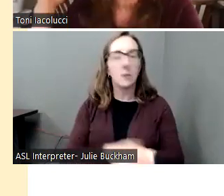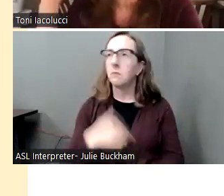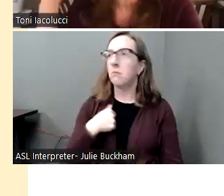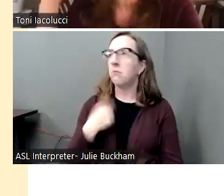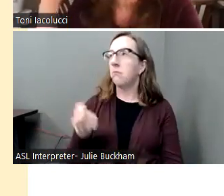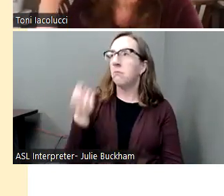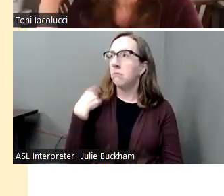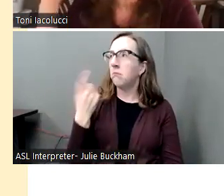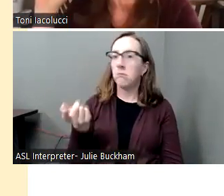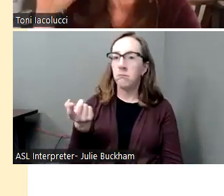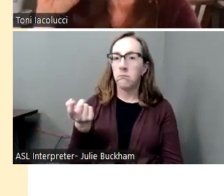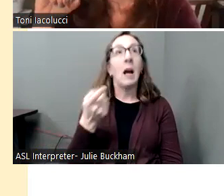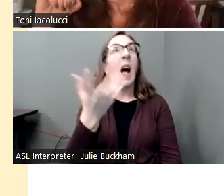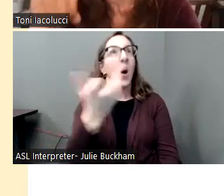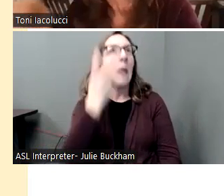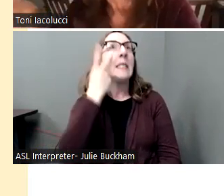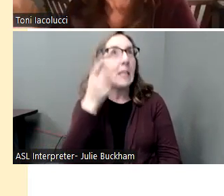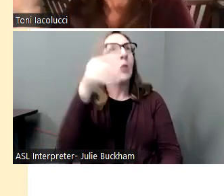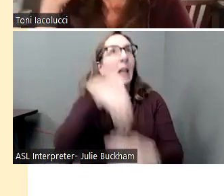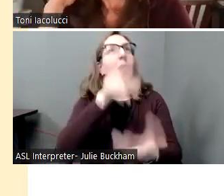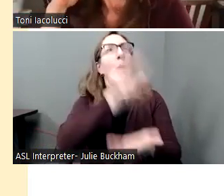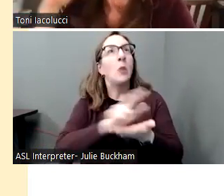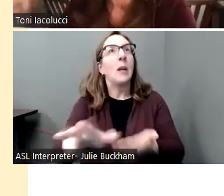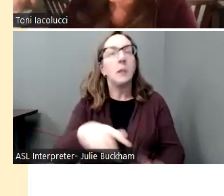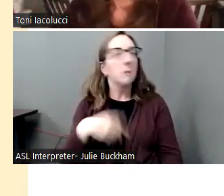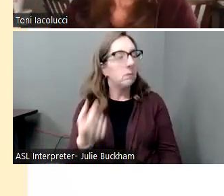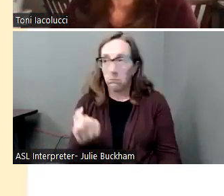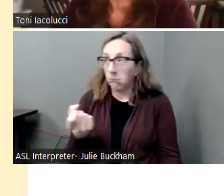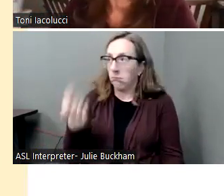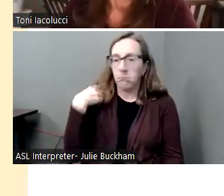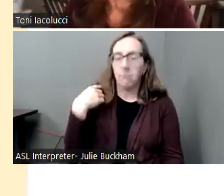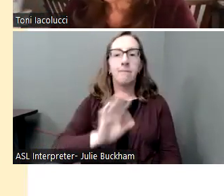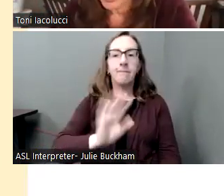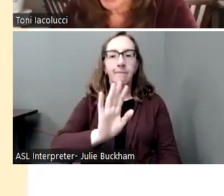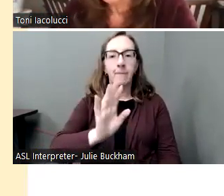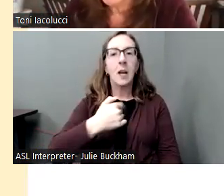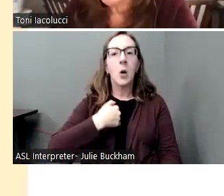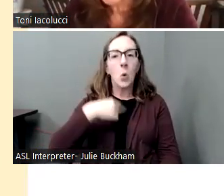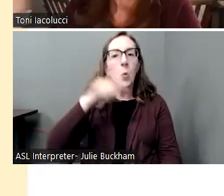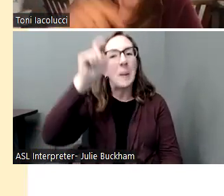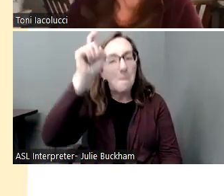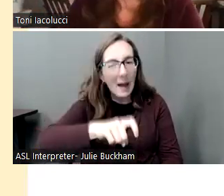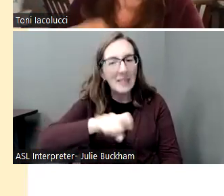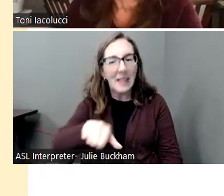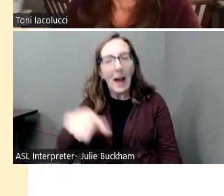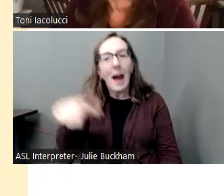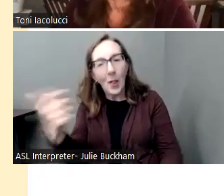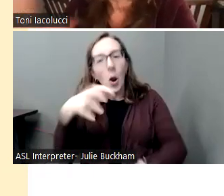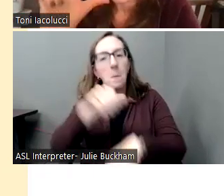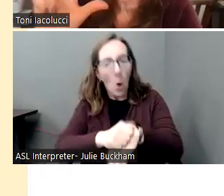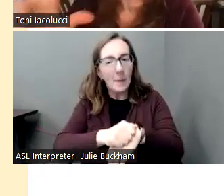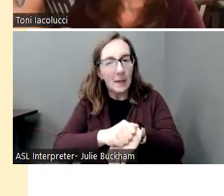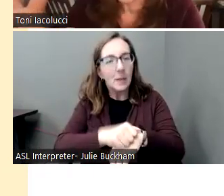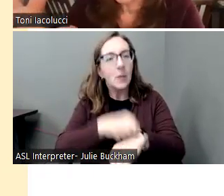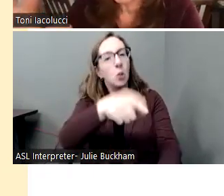and someone's not getting it, you would say, we have to have another appointment. So I will have you